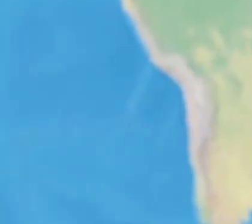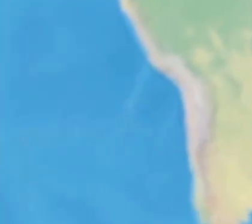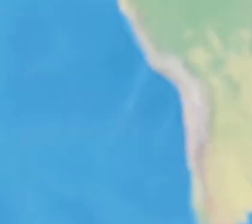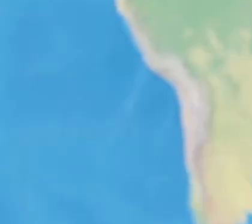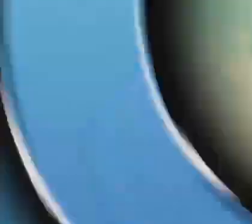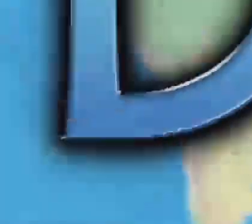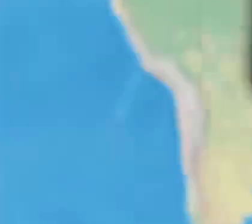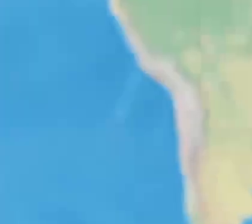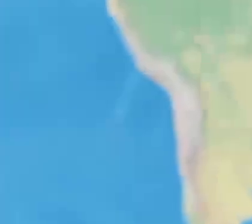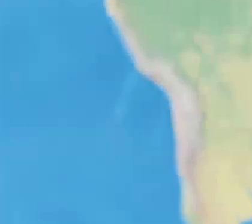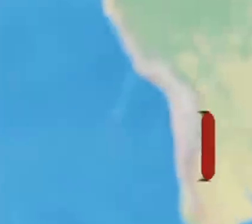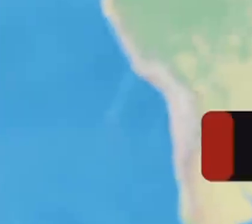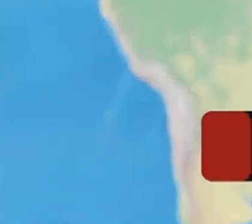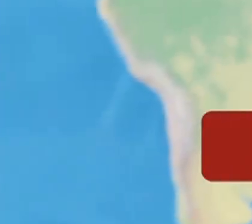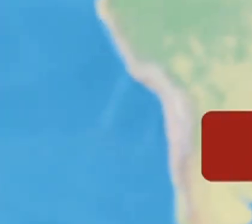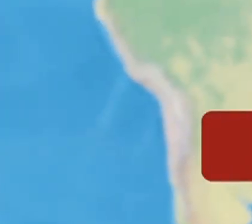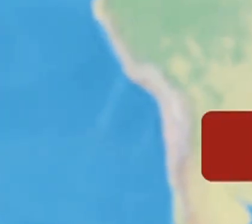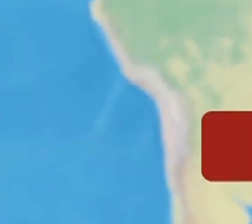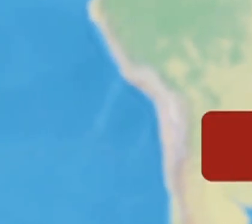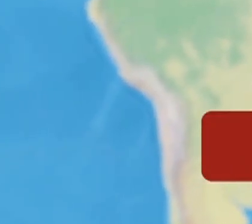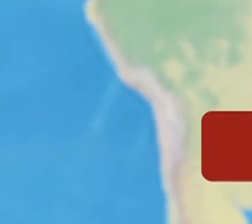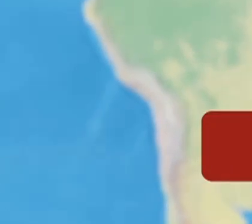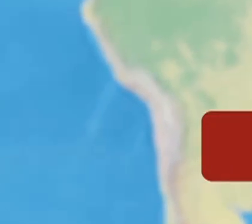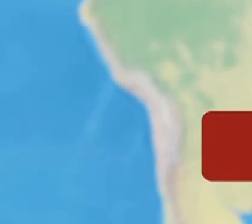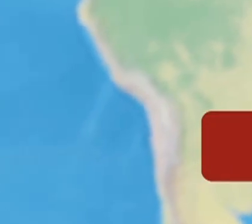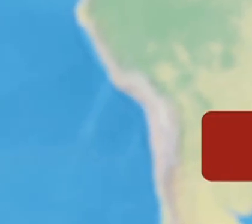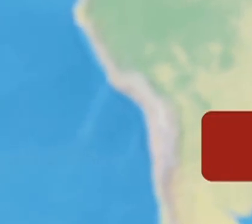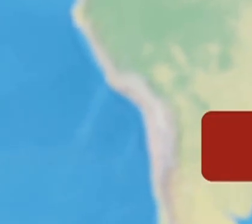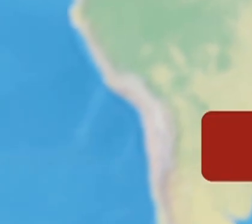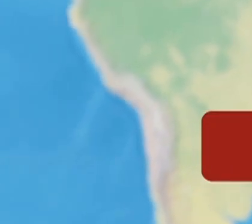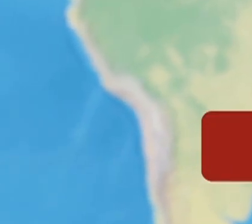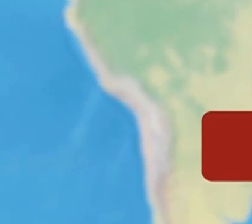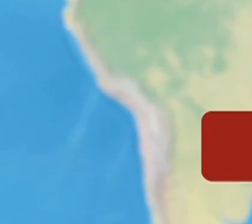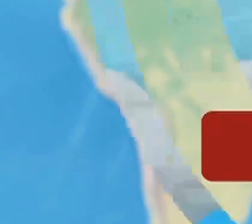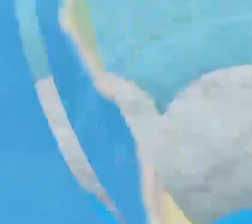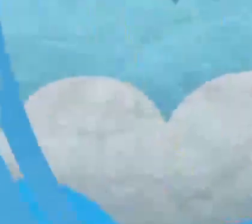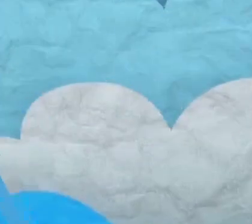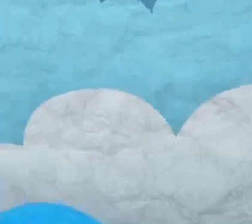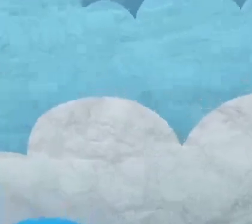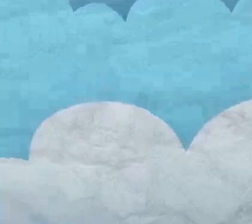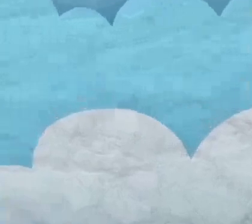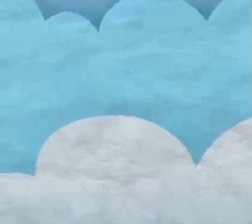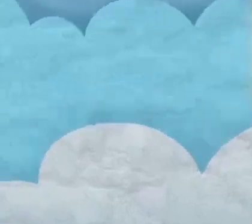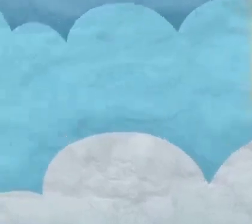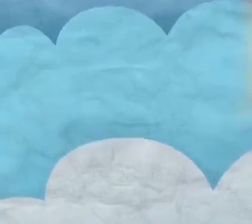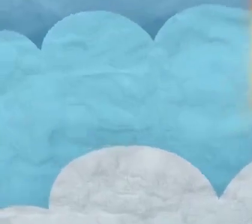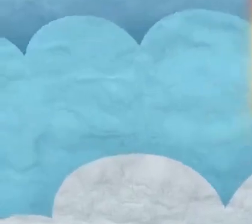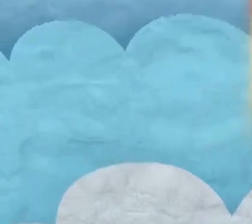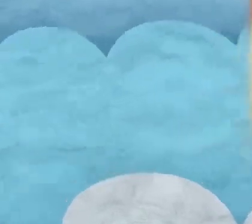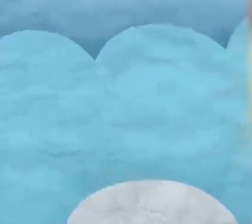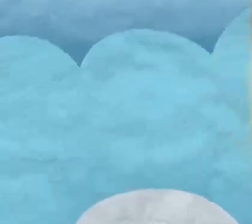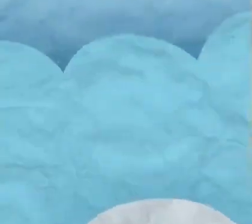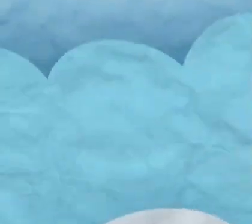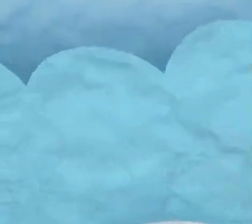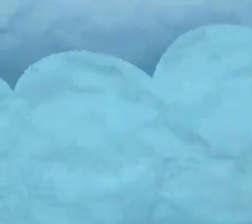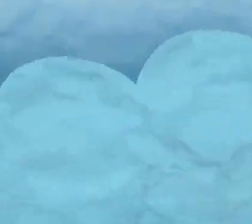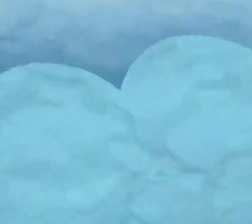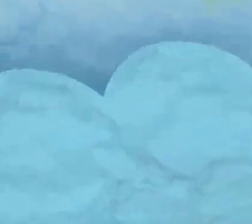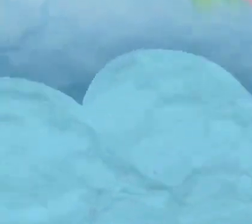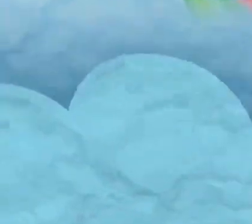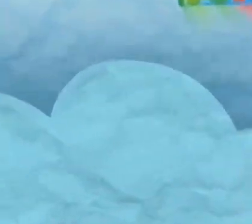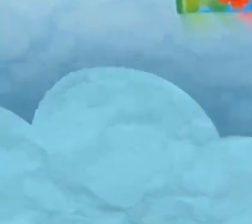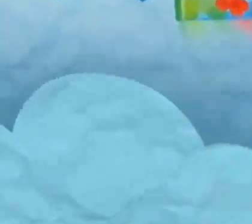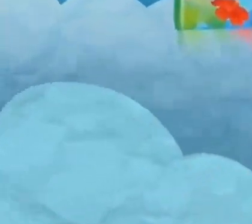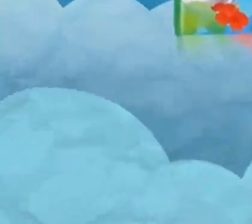World Book and Copyright Day is observed on April 23rd by the United Nations to highlight the magical powers of books. Here